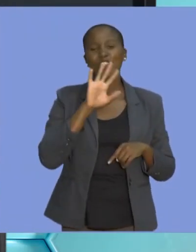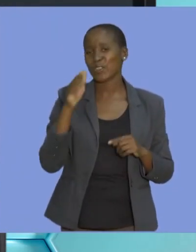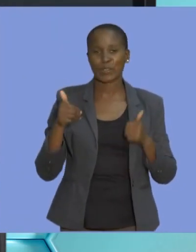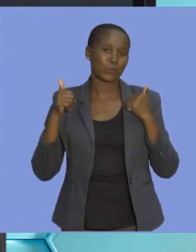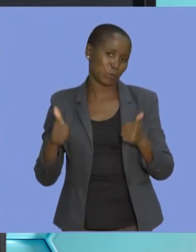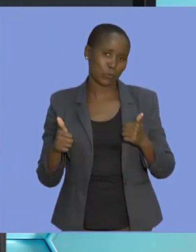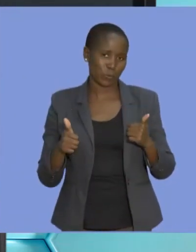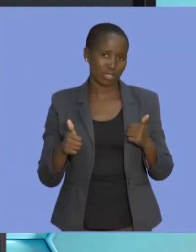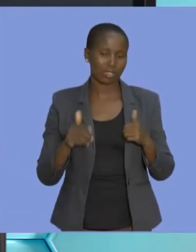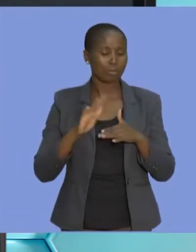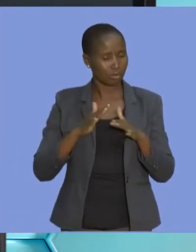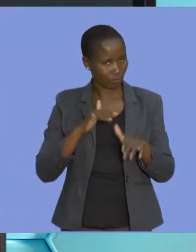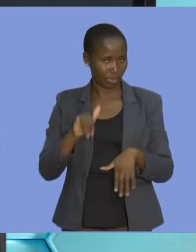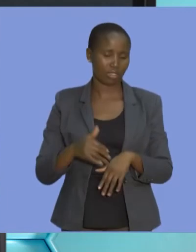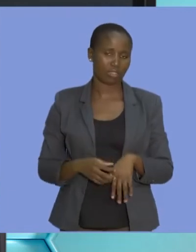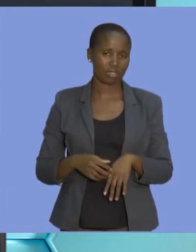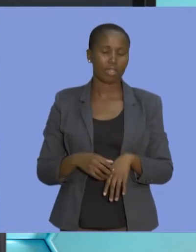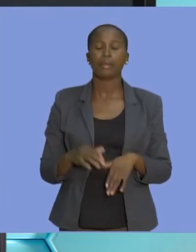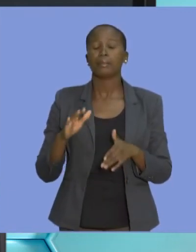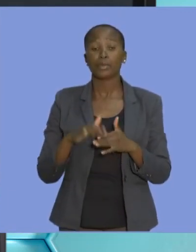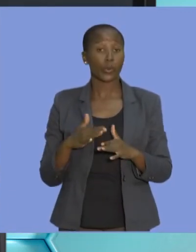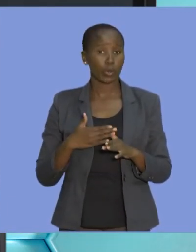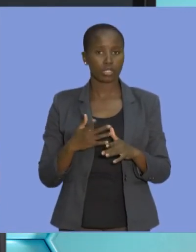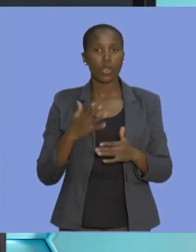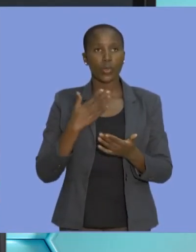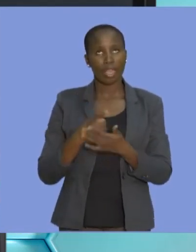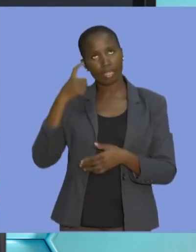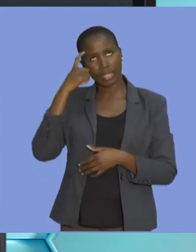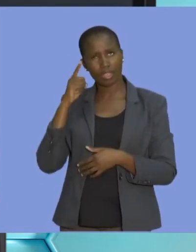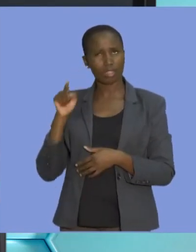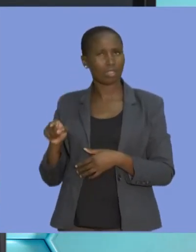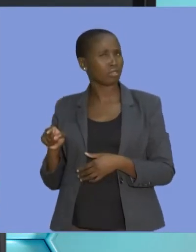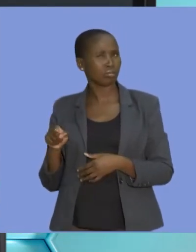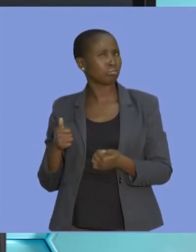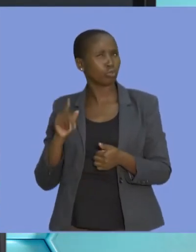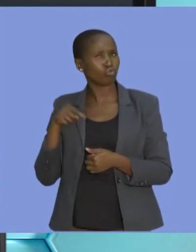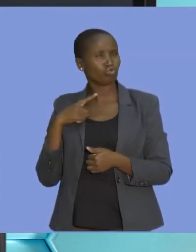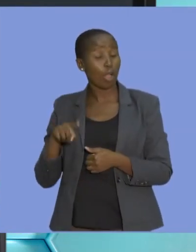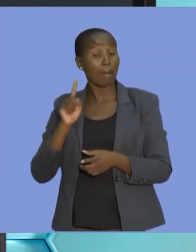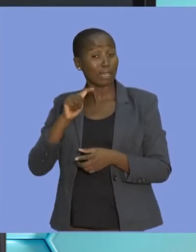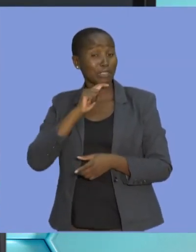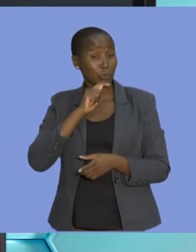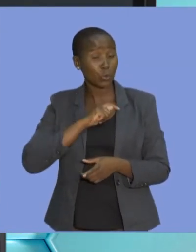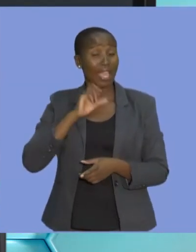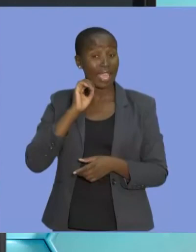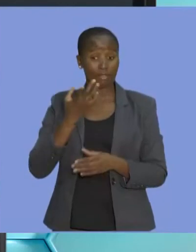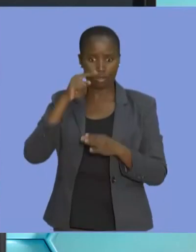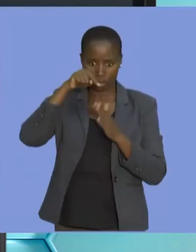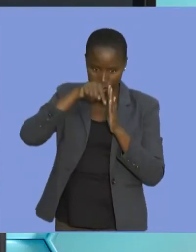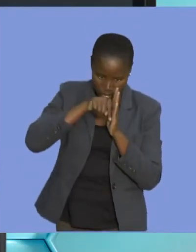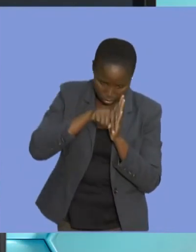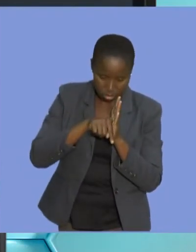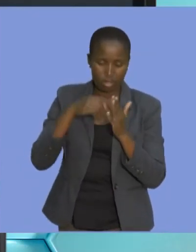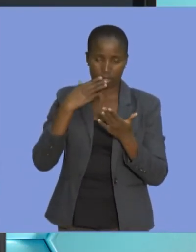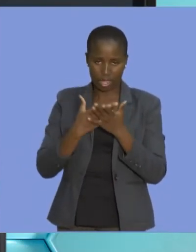extreme value that we might think inconsistency, but actually if we mirror in the middle, we might find that the